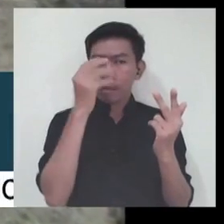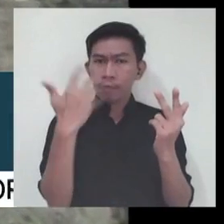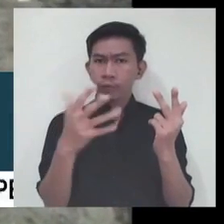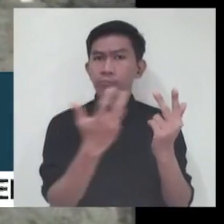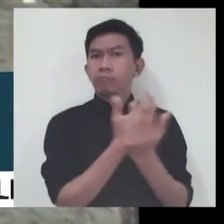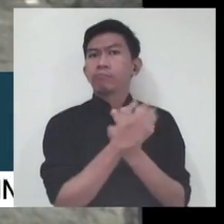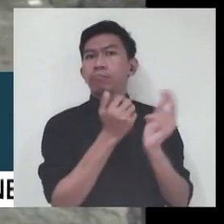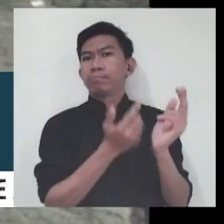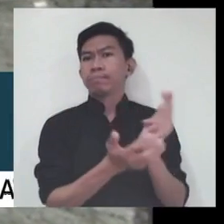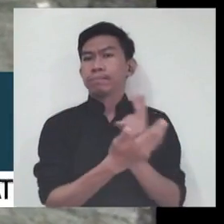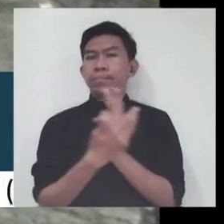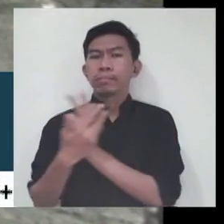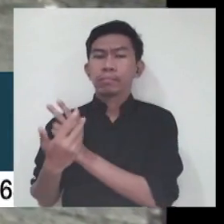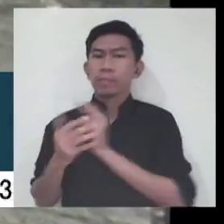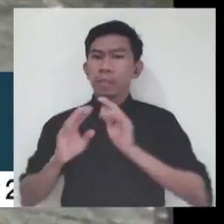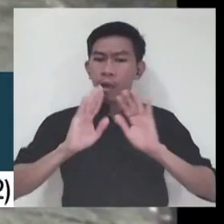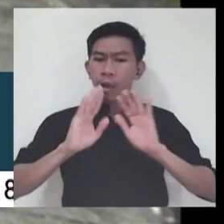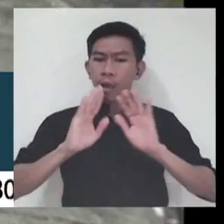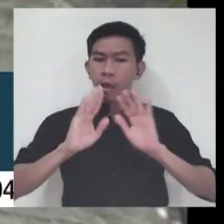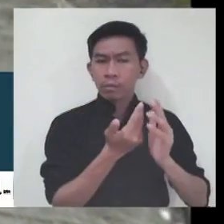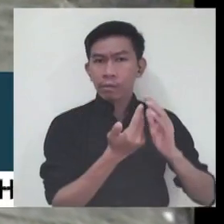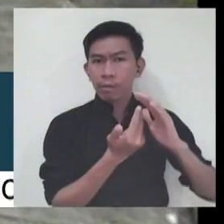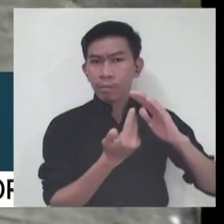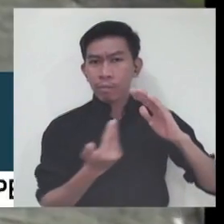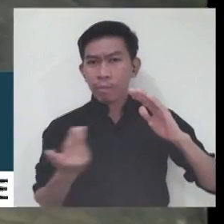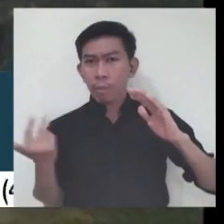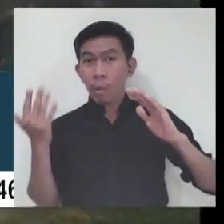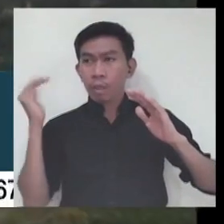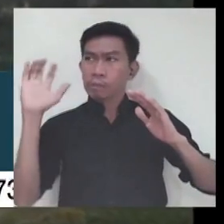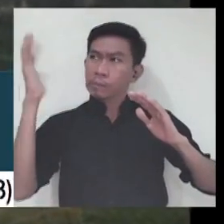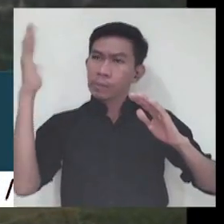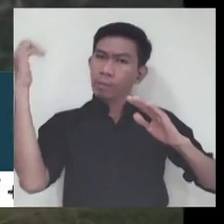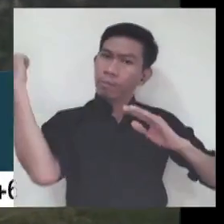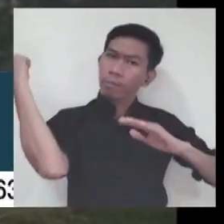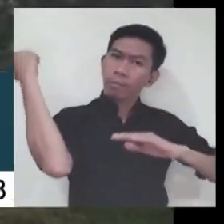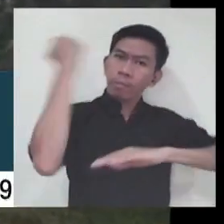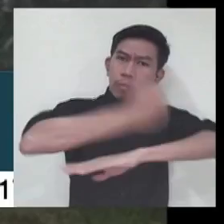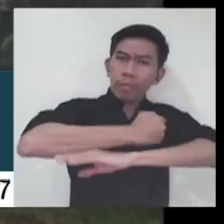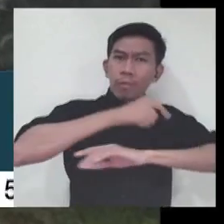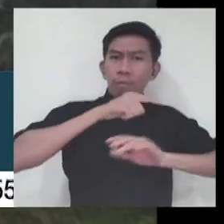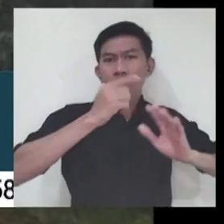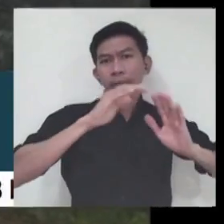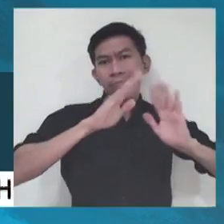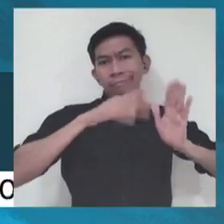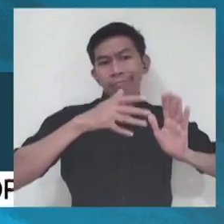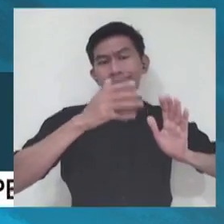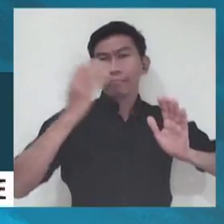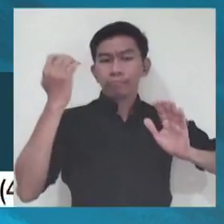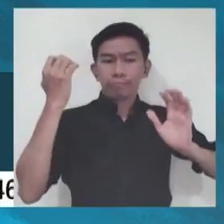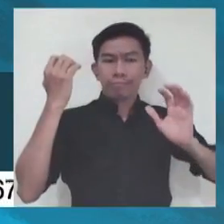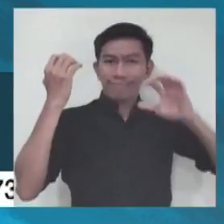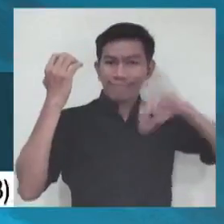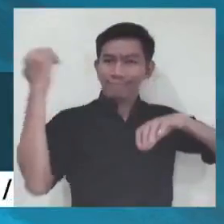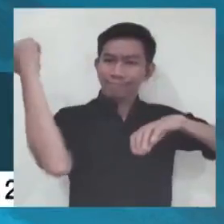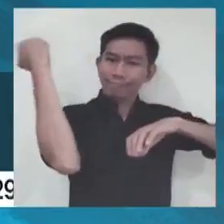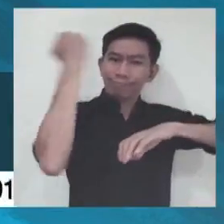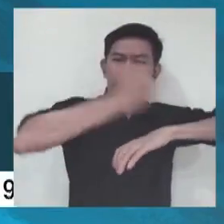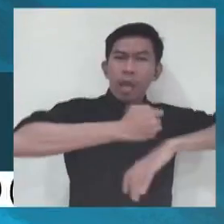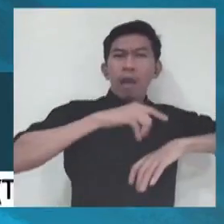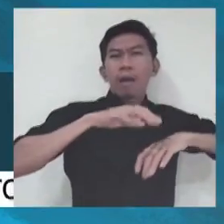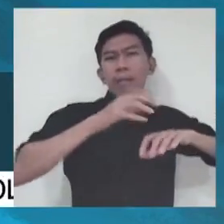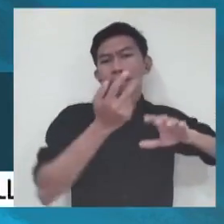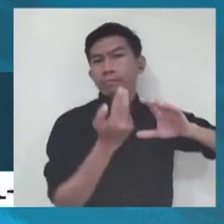been struck by felled trees in Barangay Poblacion North yesterday. The Pangasinan-Nueva Vizcaya National Highway